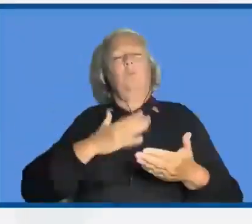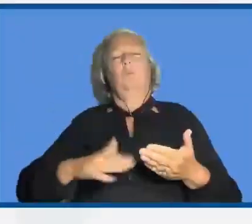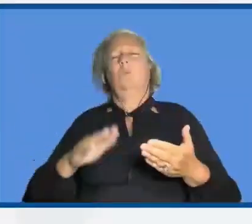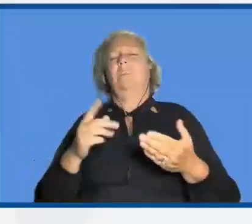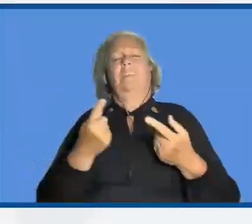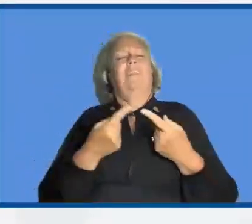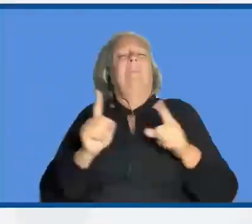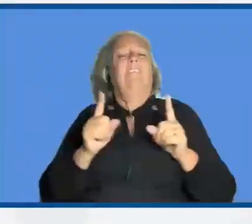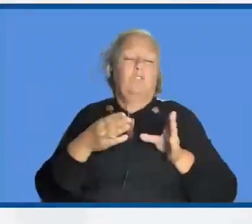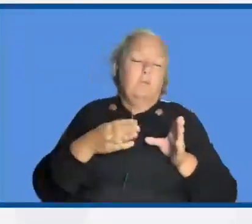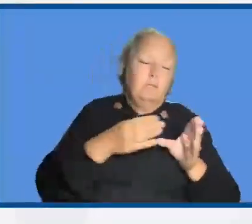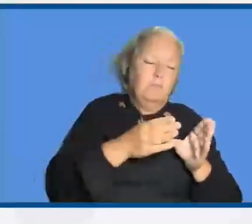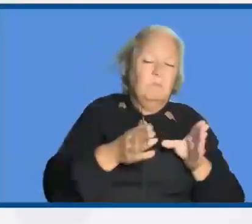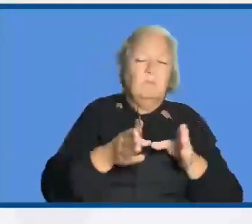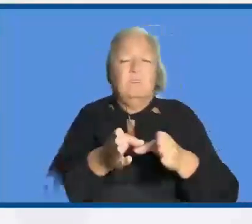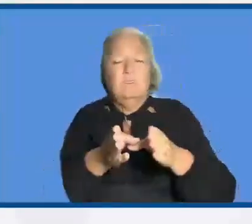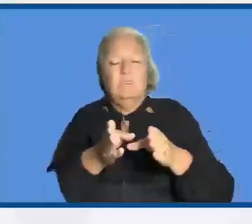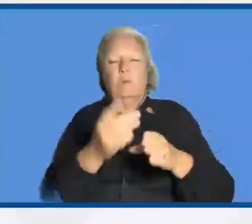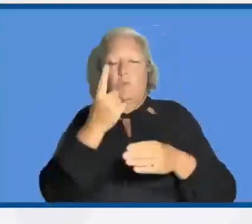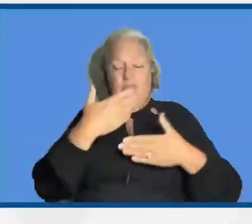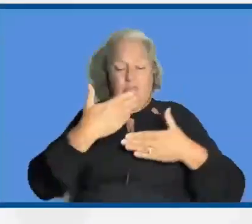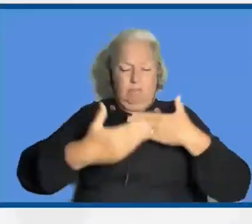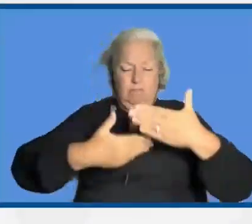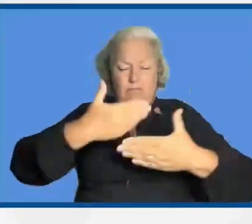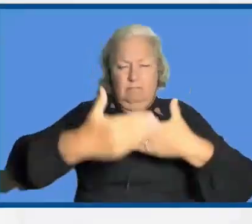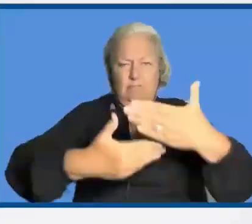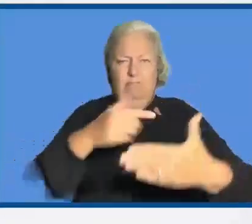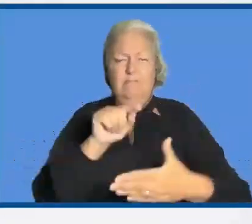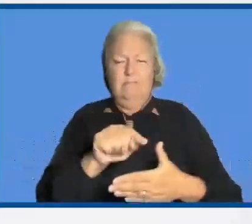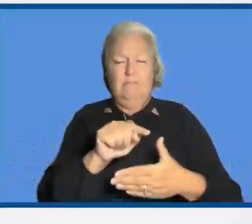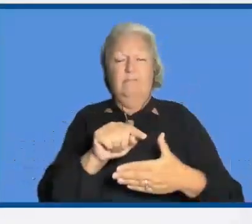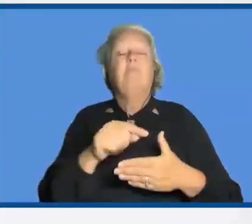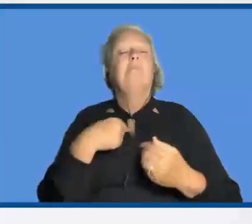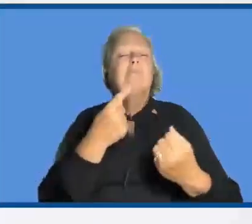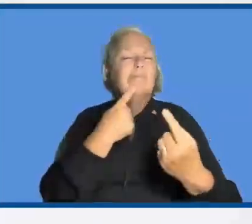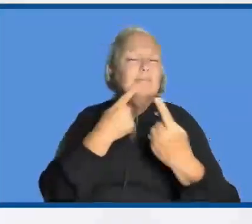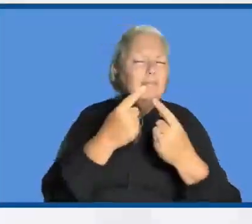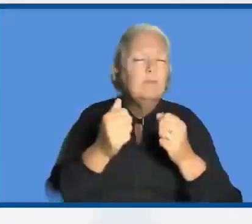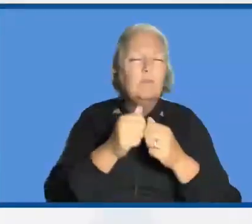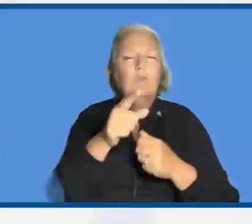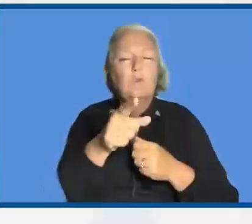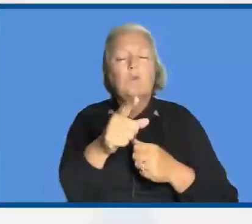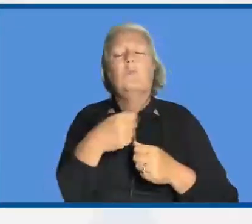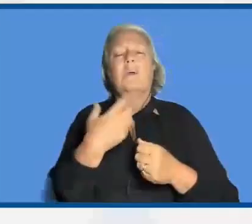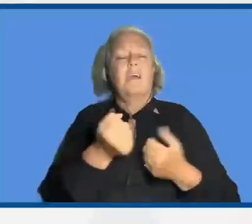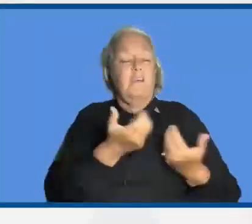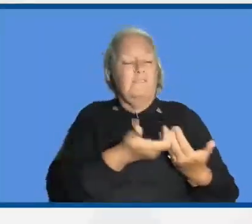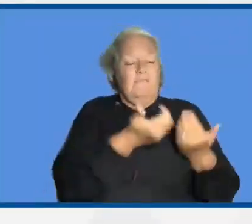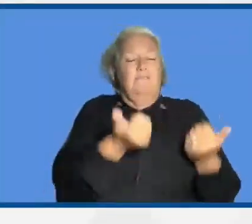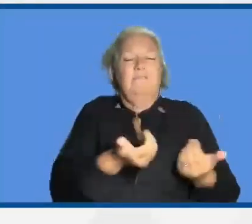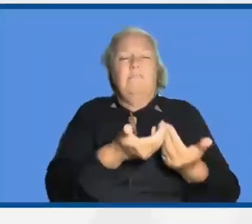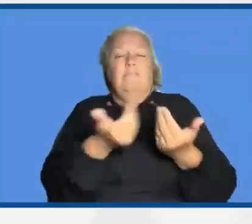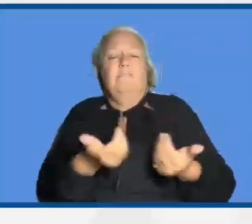And the exercise that we are discussing here, we have isolated events, and they seem that they are